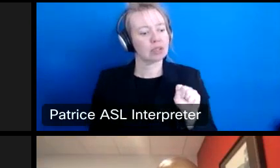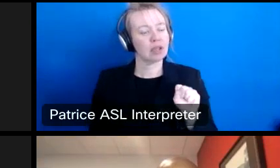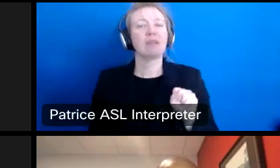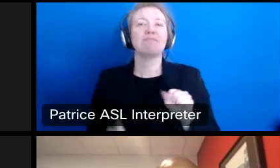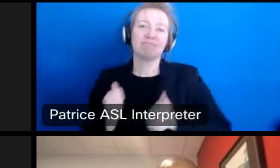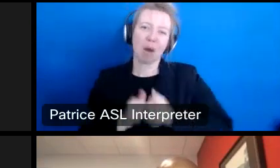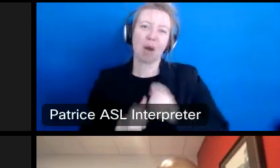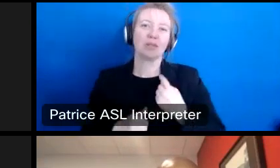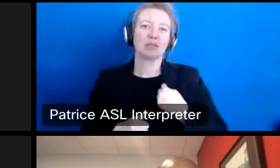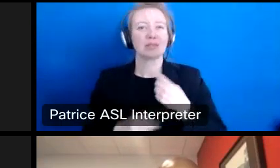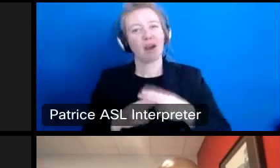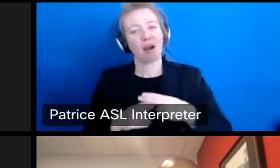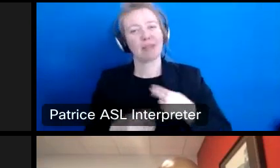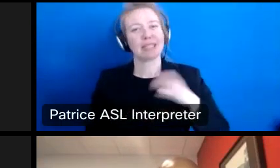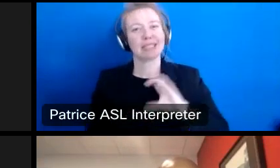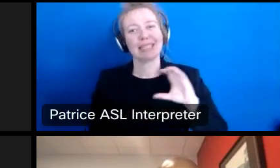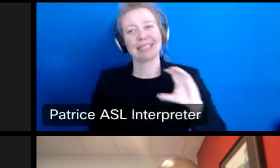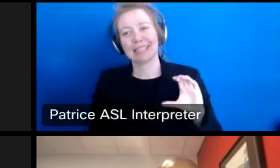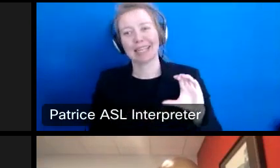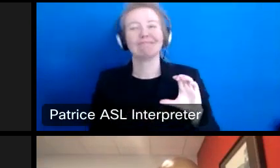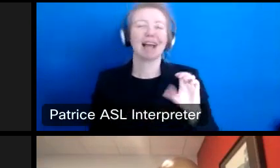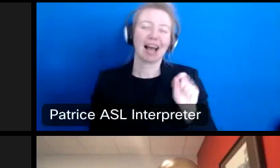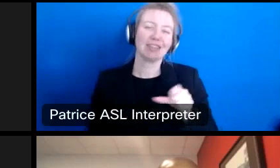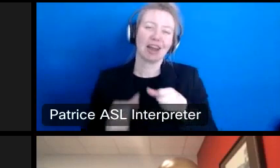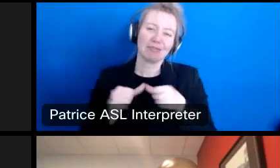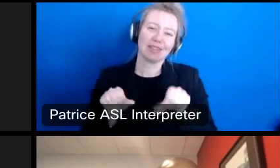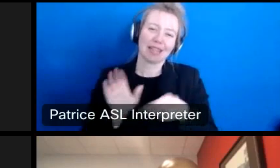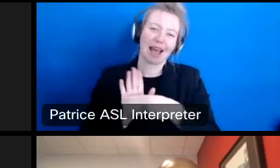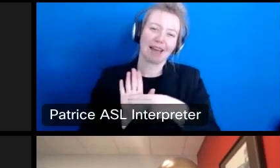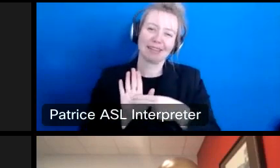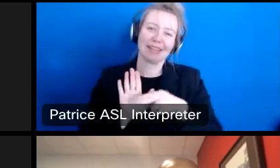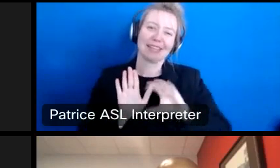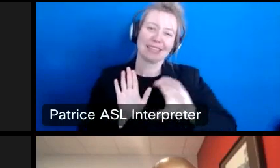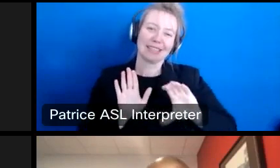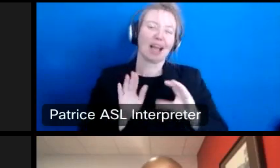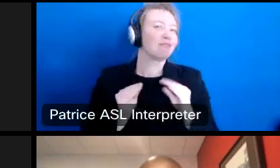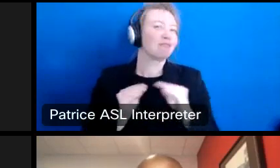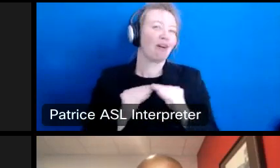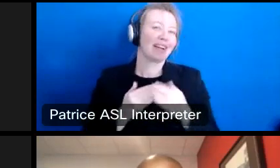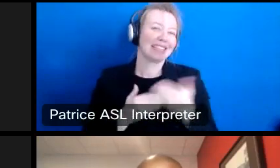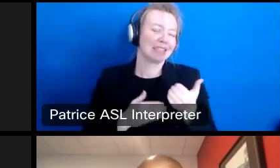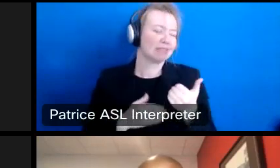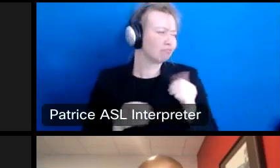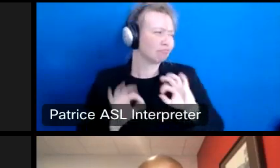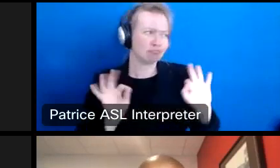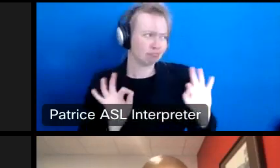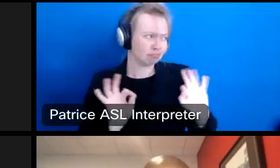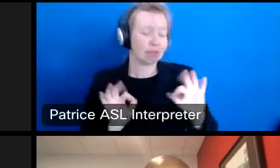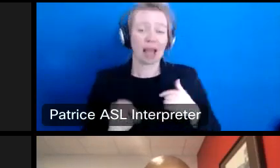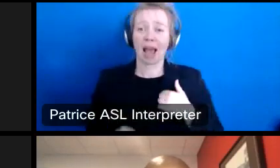which is probably what I should have put. It's much easier. No problem. I'm the commissioner